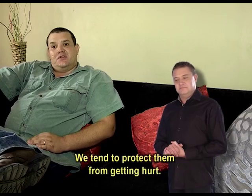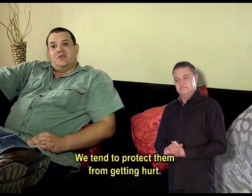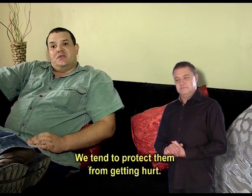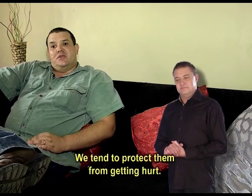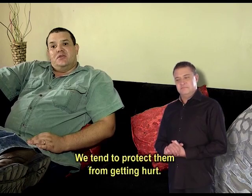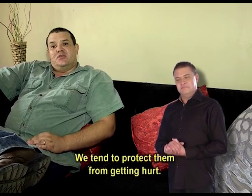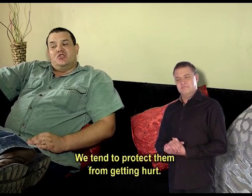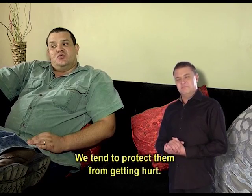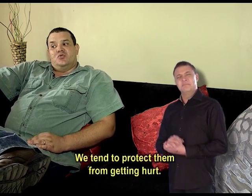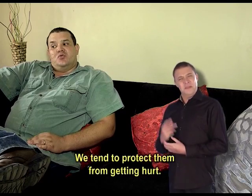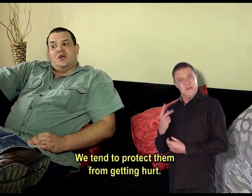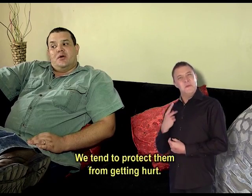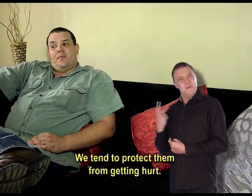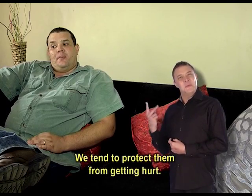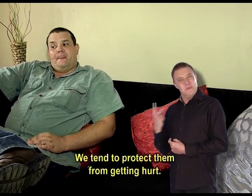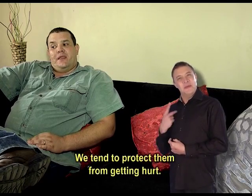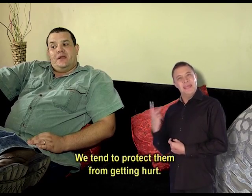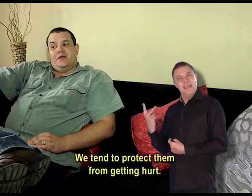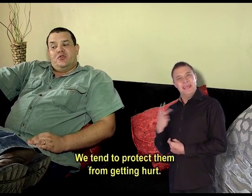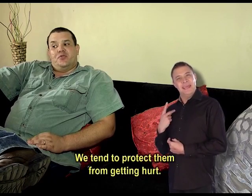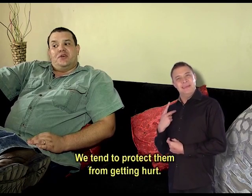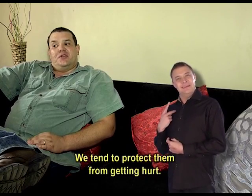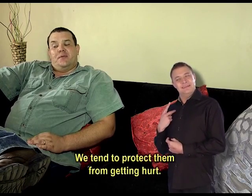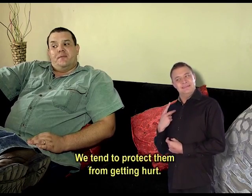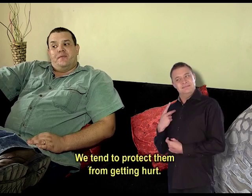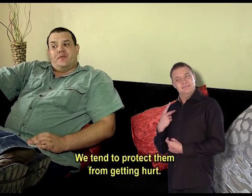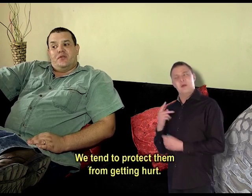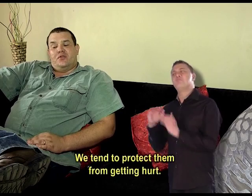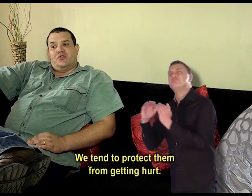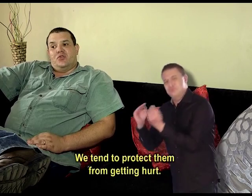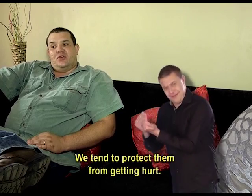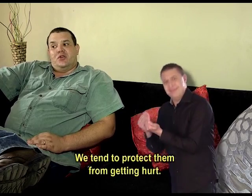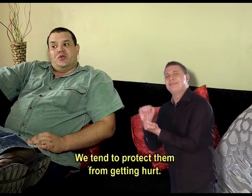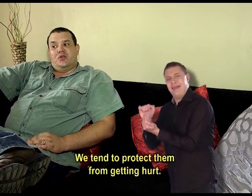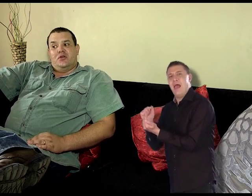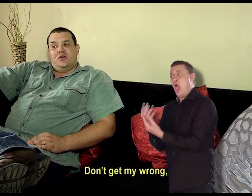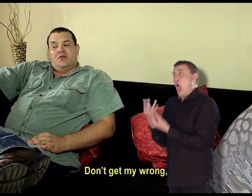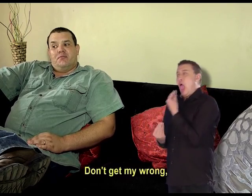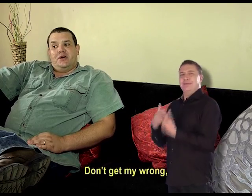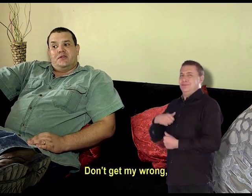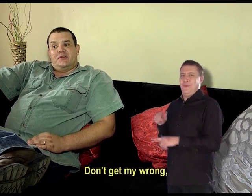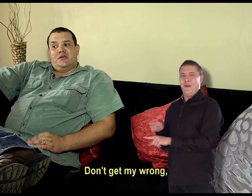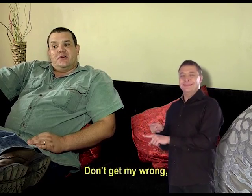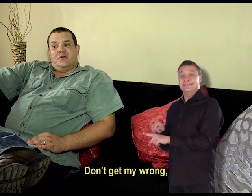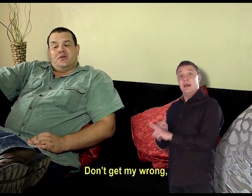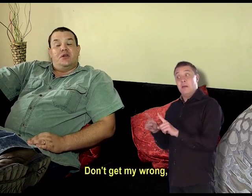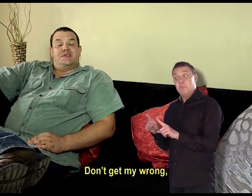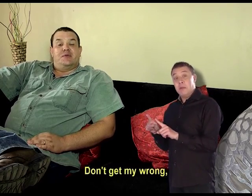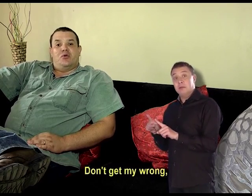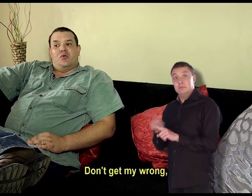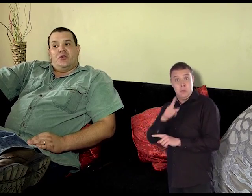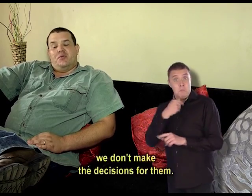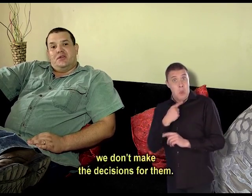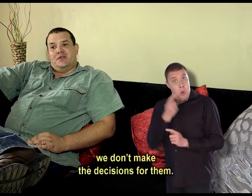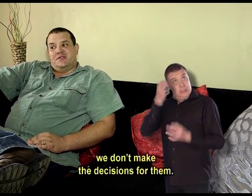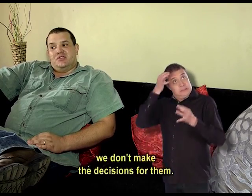We tend to protect them, to not get hurt, but don't understand